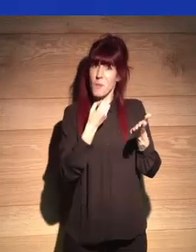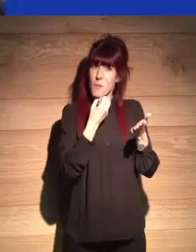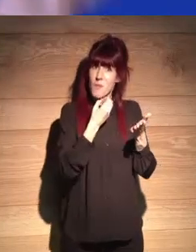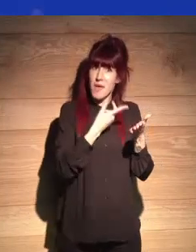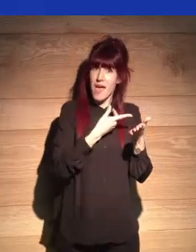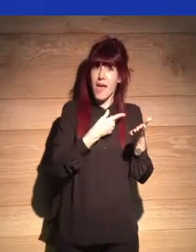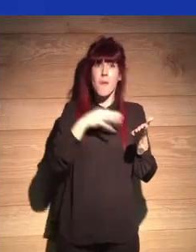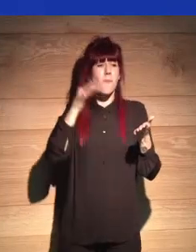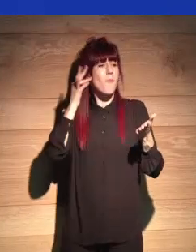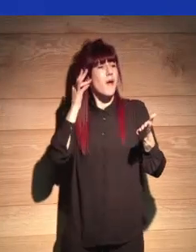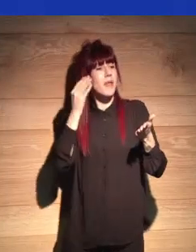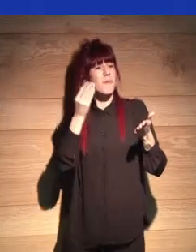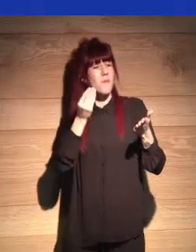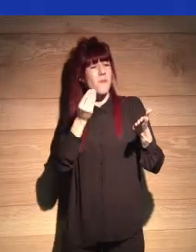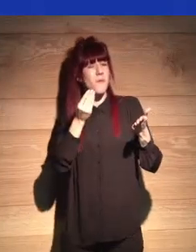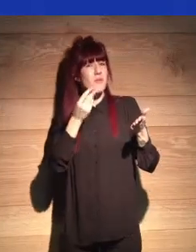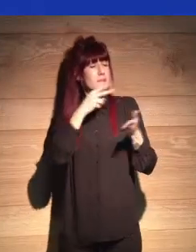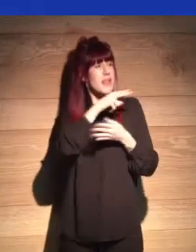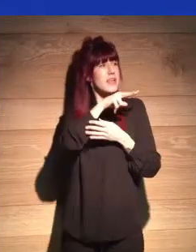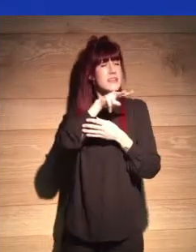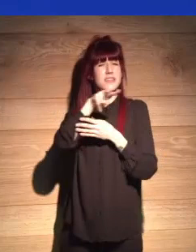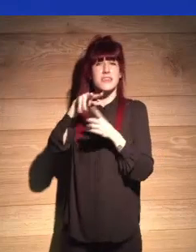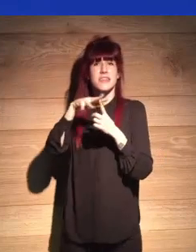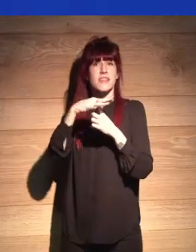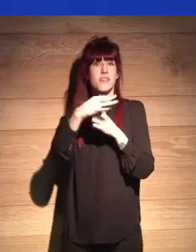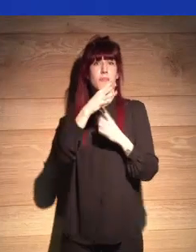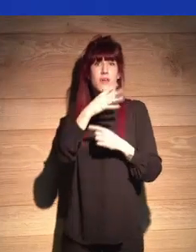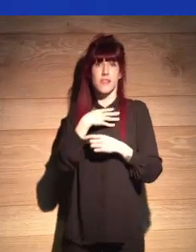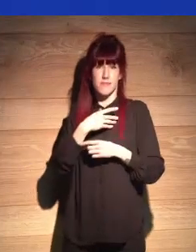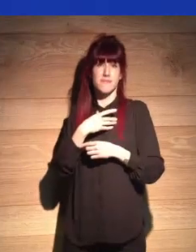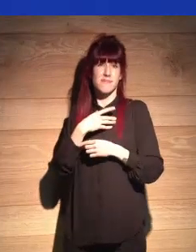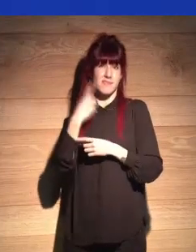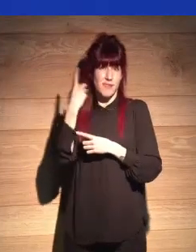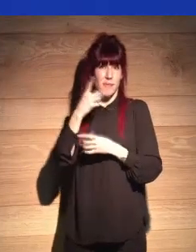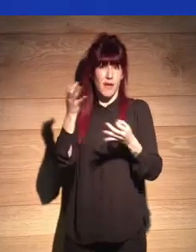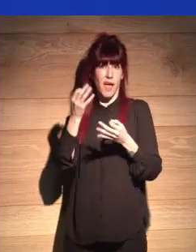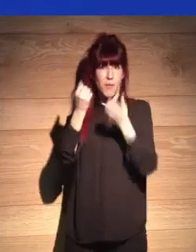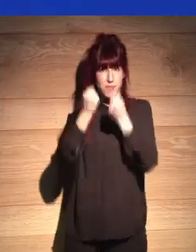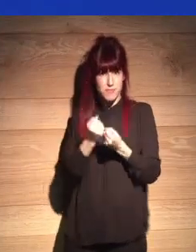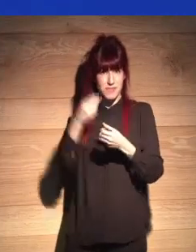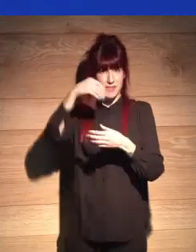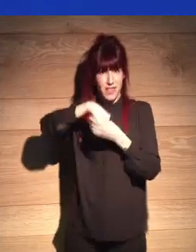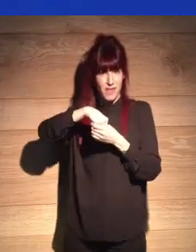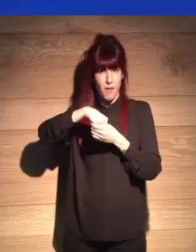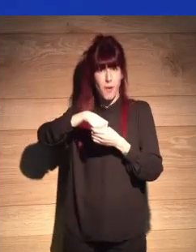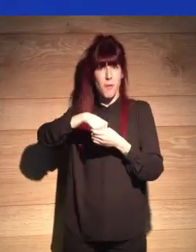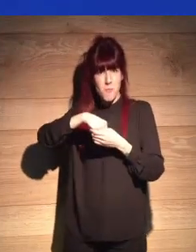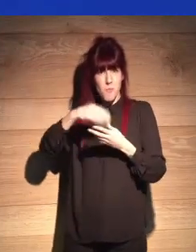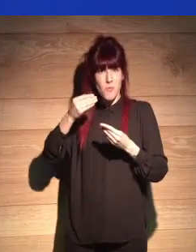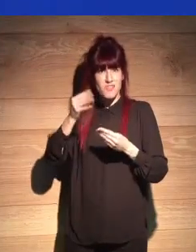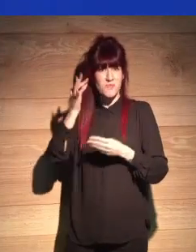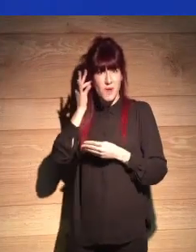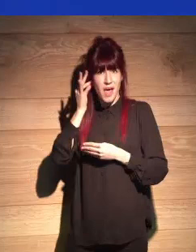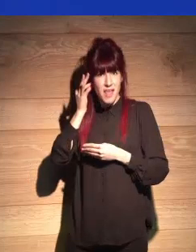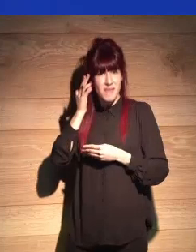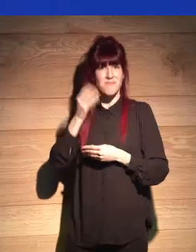there were many women that had to look around, because we were convinced that in their institutions there were many